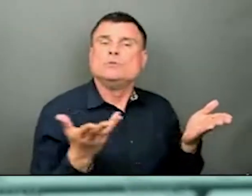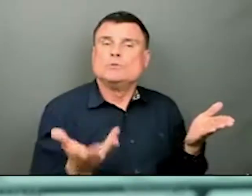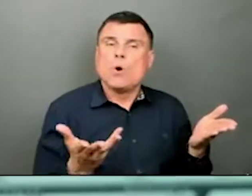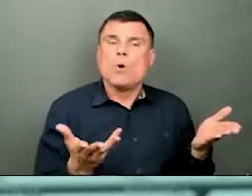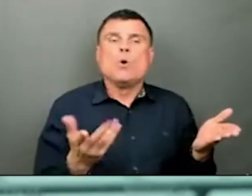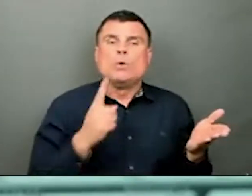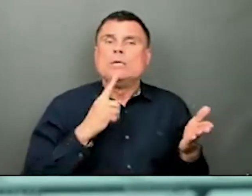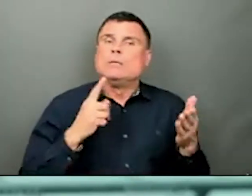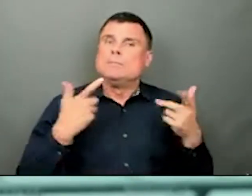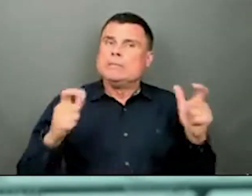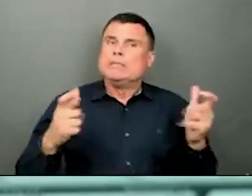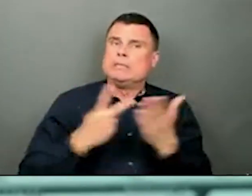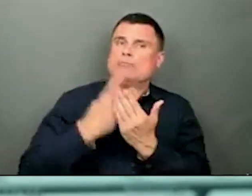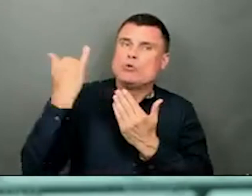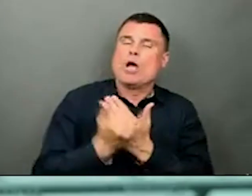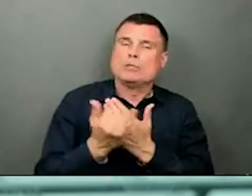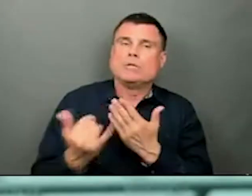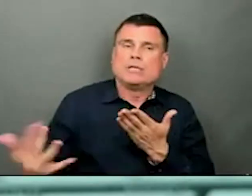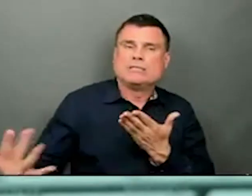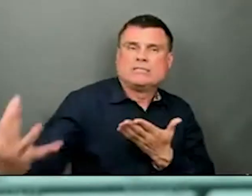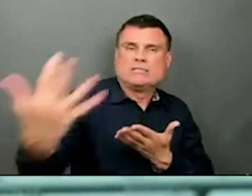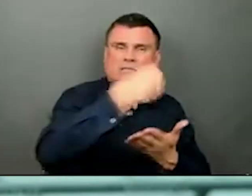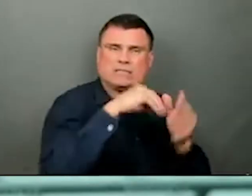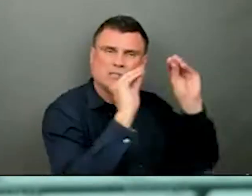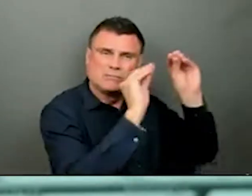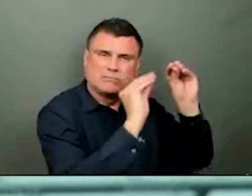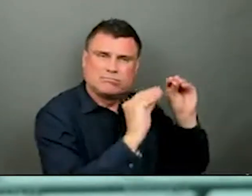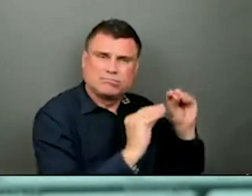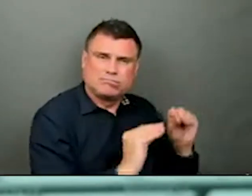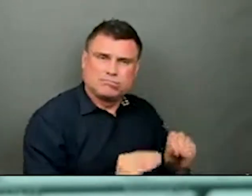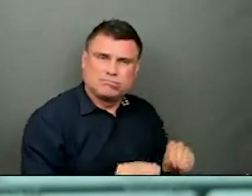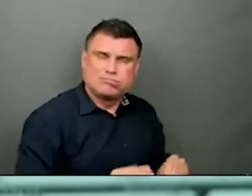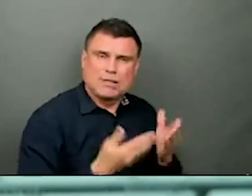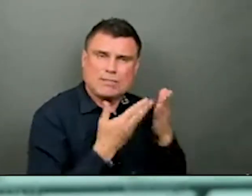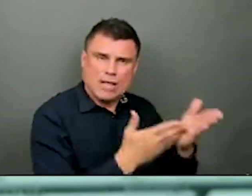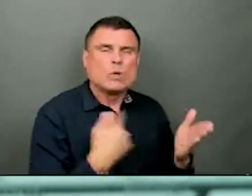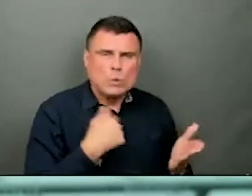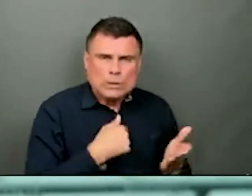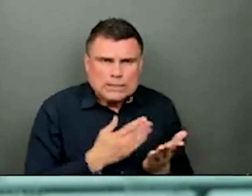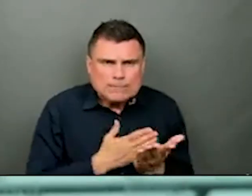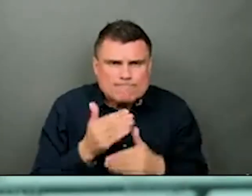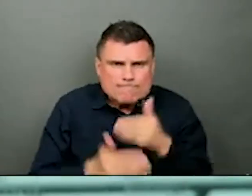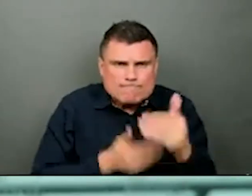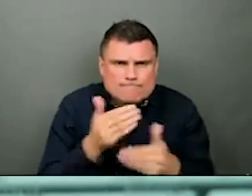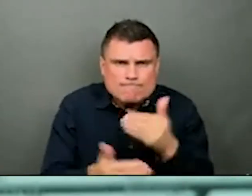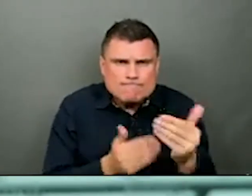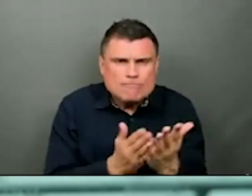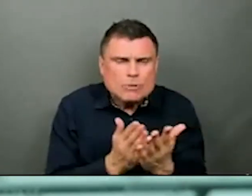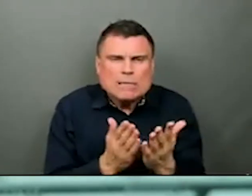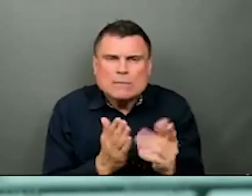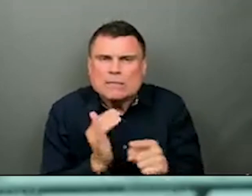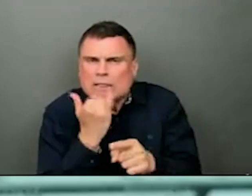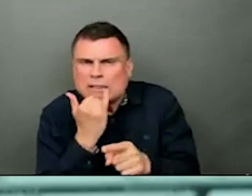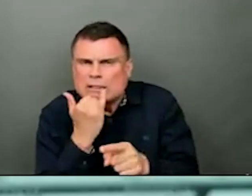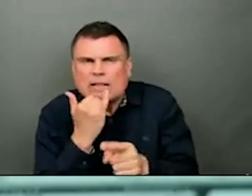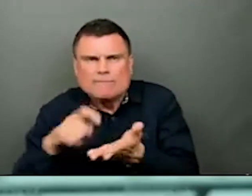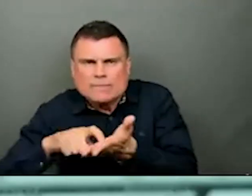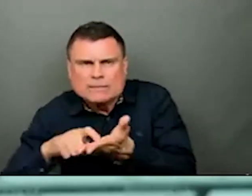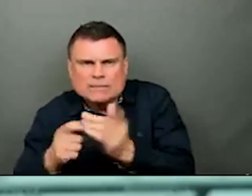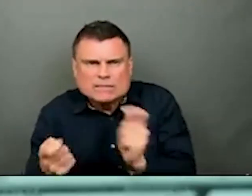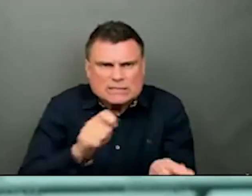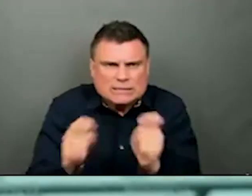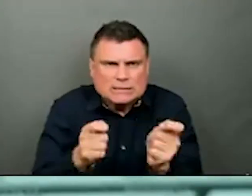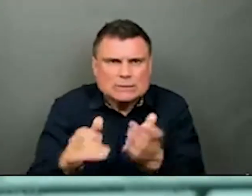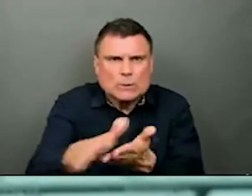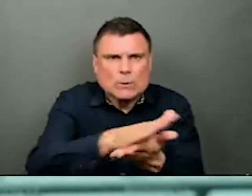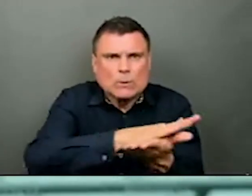a requirement that school-based immunizations be recorded in the provincial registry. So